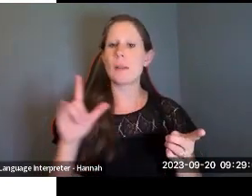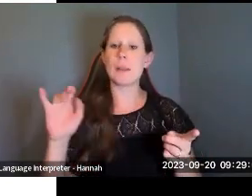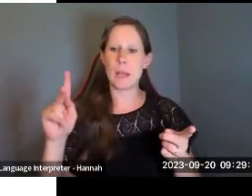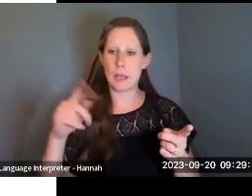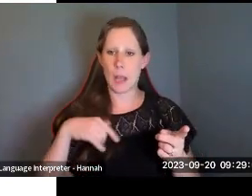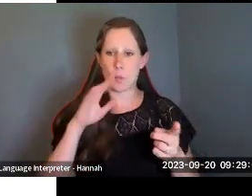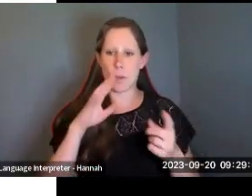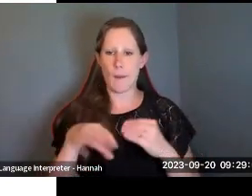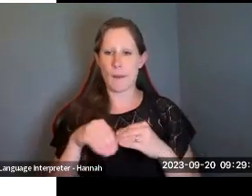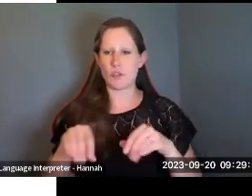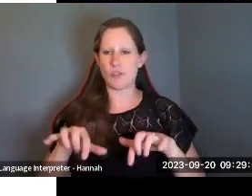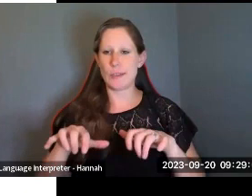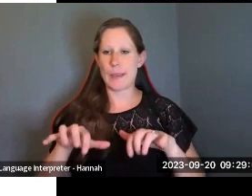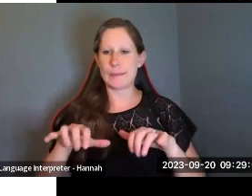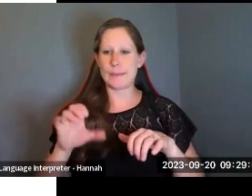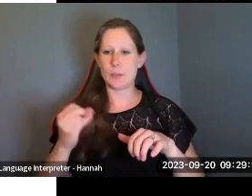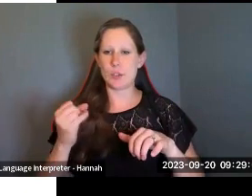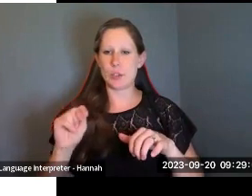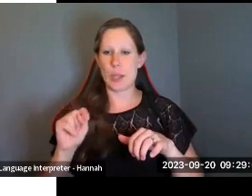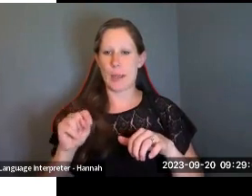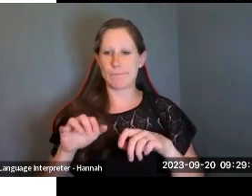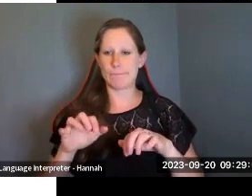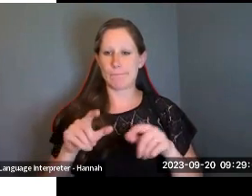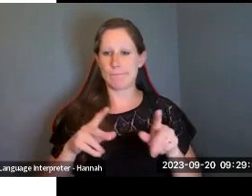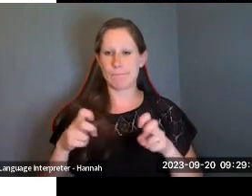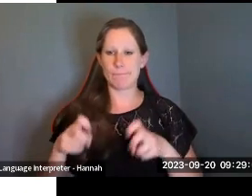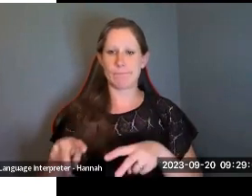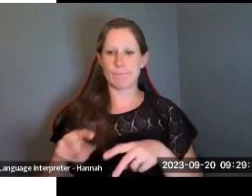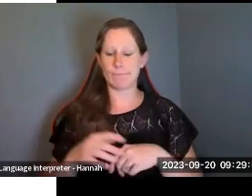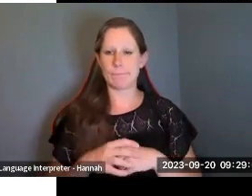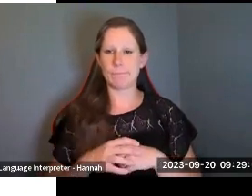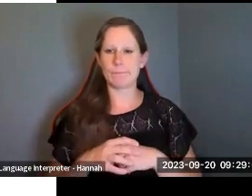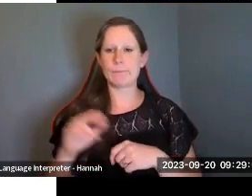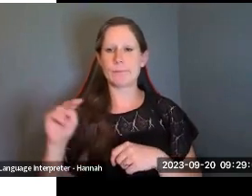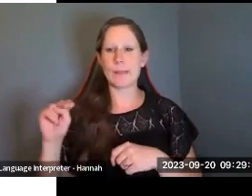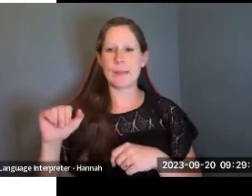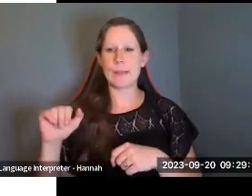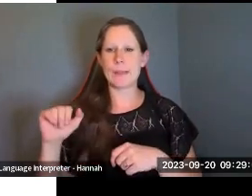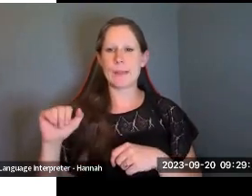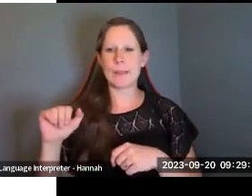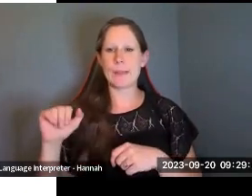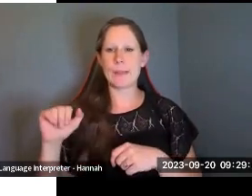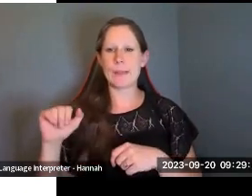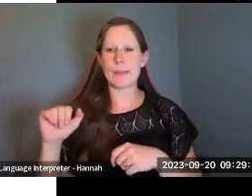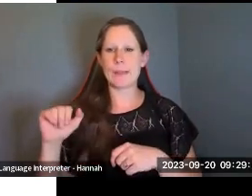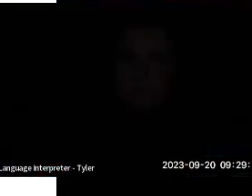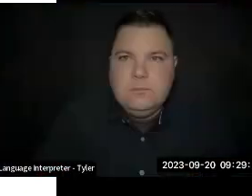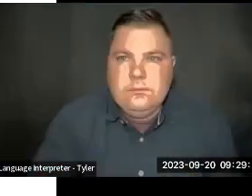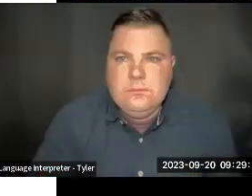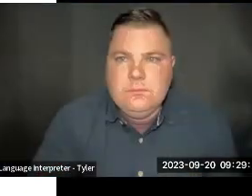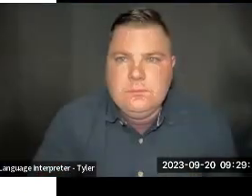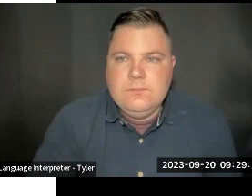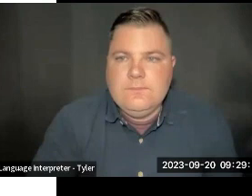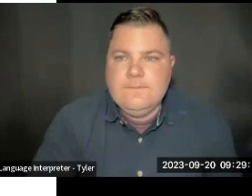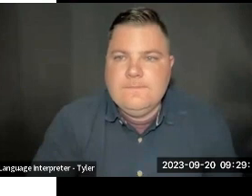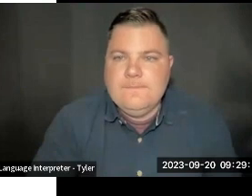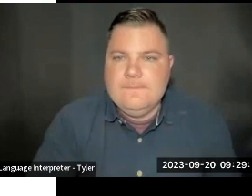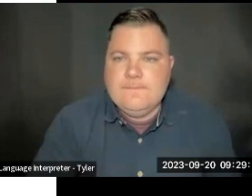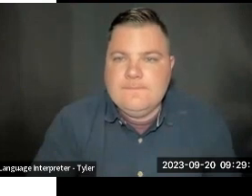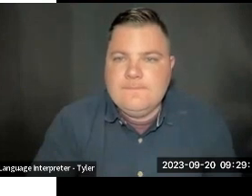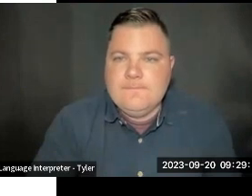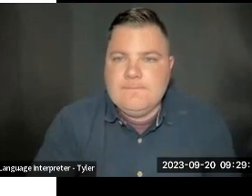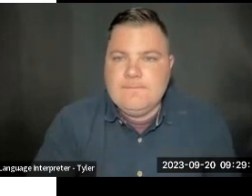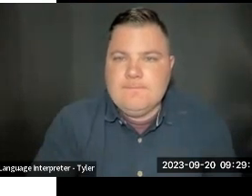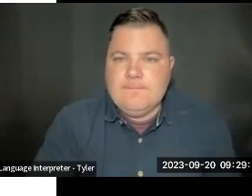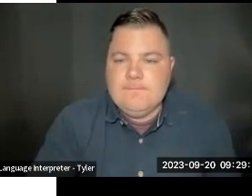now into the chat to Natalie. And Natalie, I'll ask that you share that out in